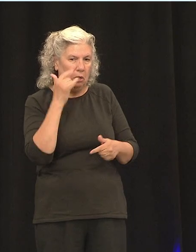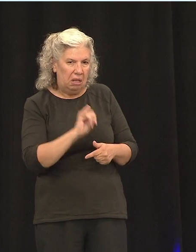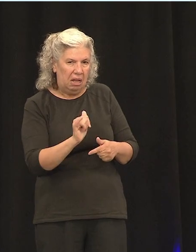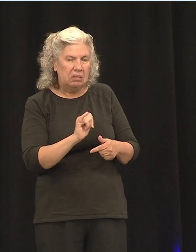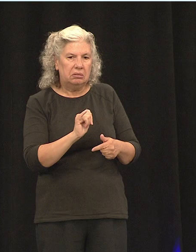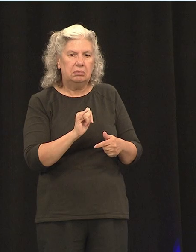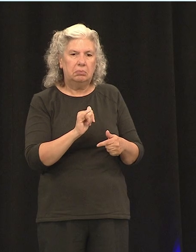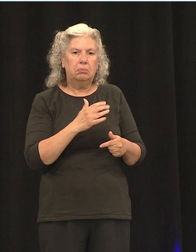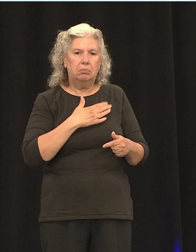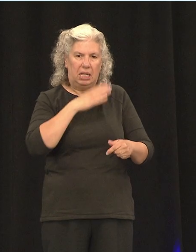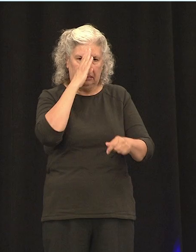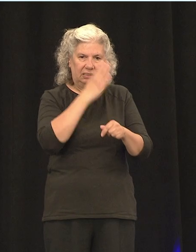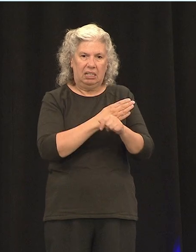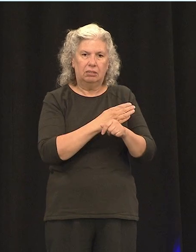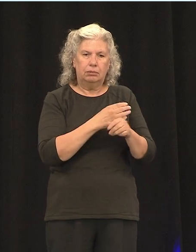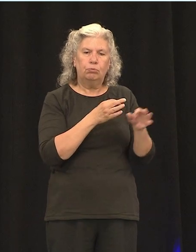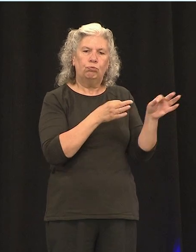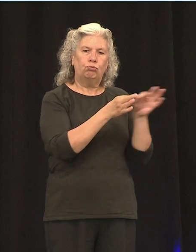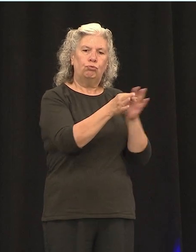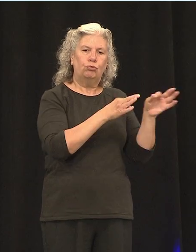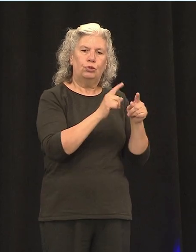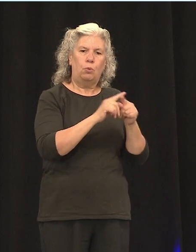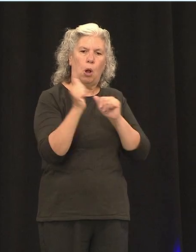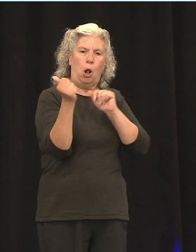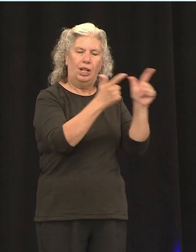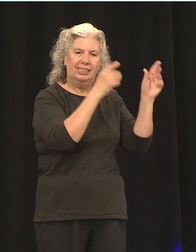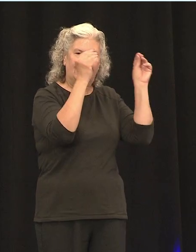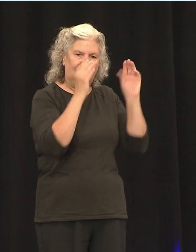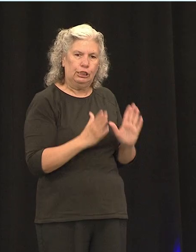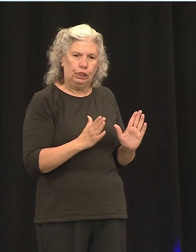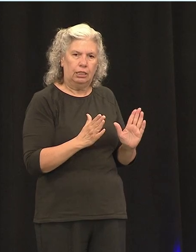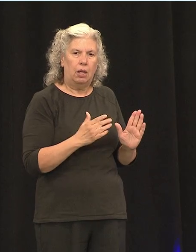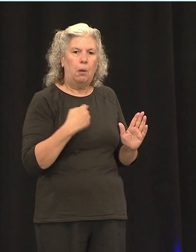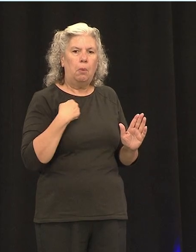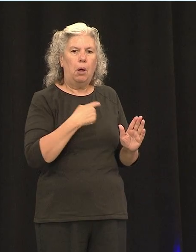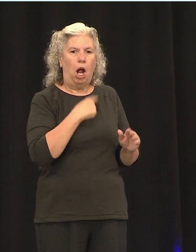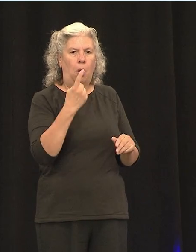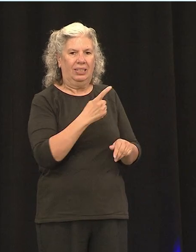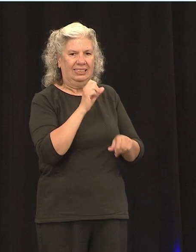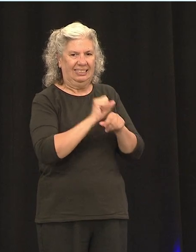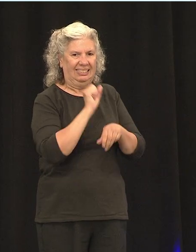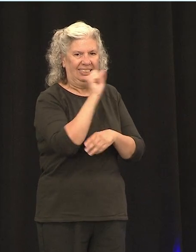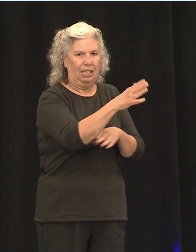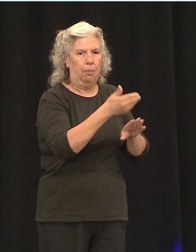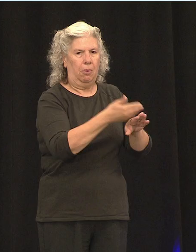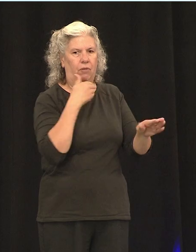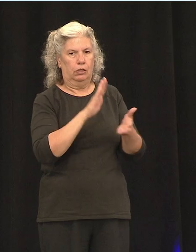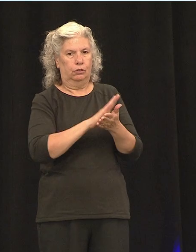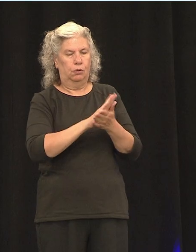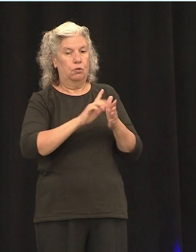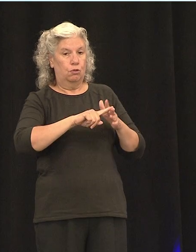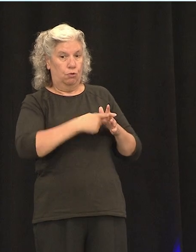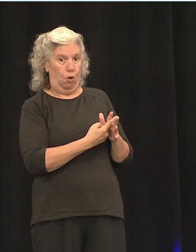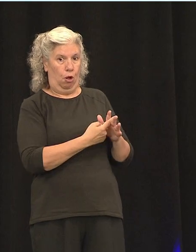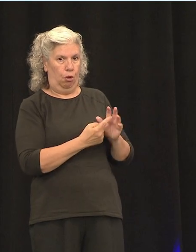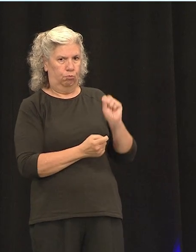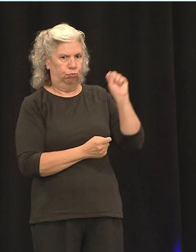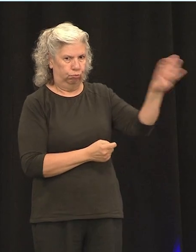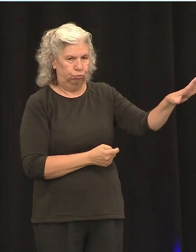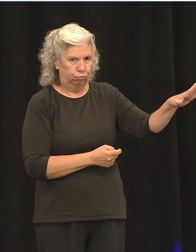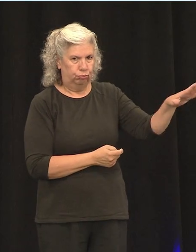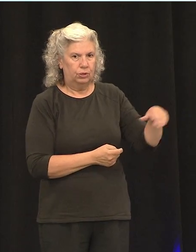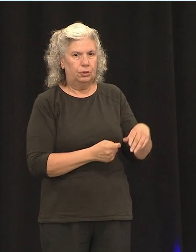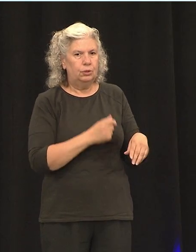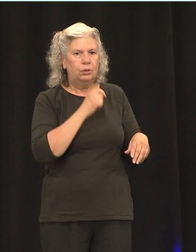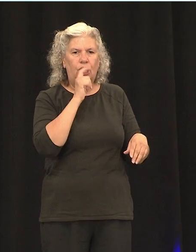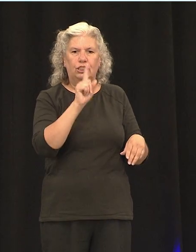that are going to be meeting with him, and we send it to them before the beginning of the school year. So, and it's not just about the hearing loss and the vision loss. It's